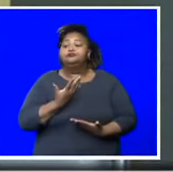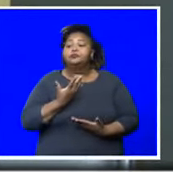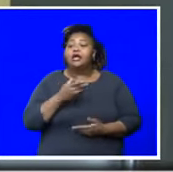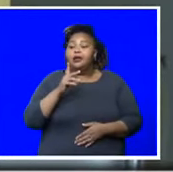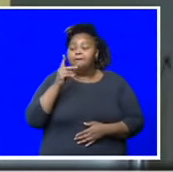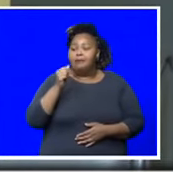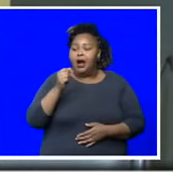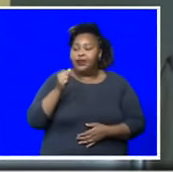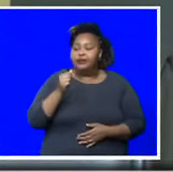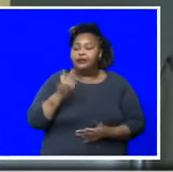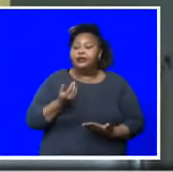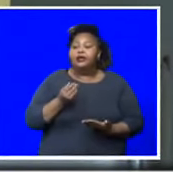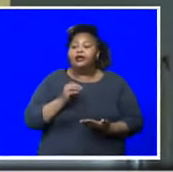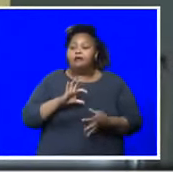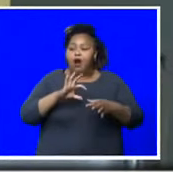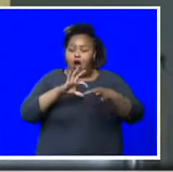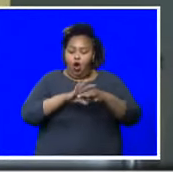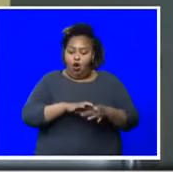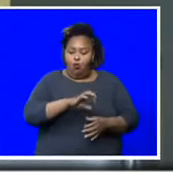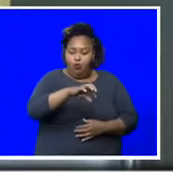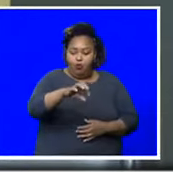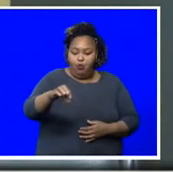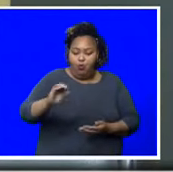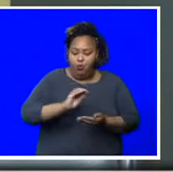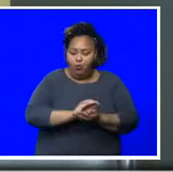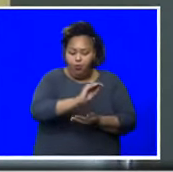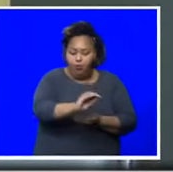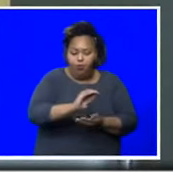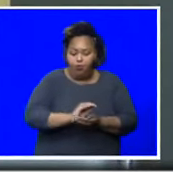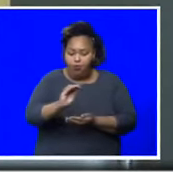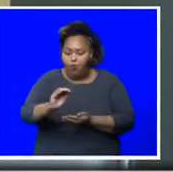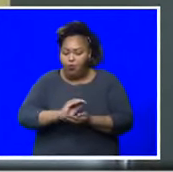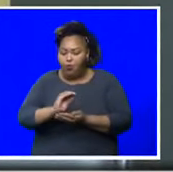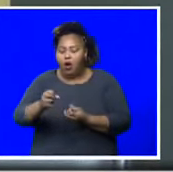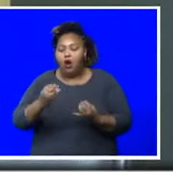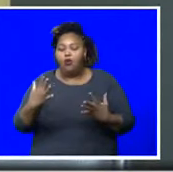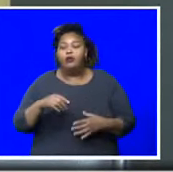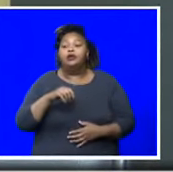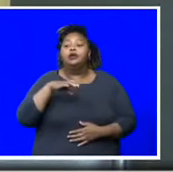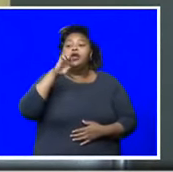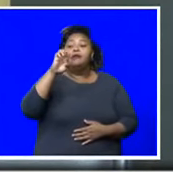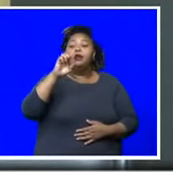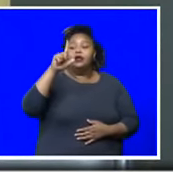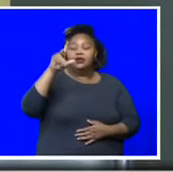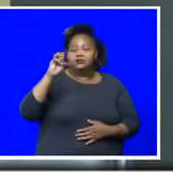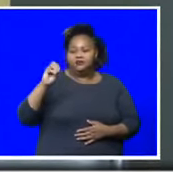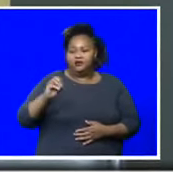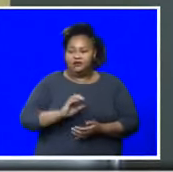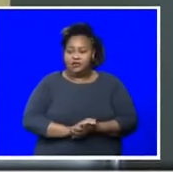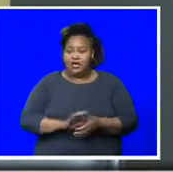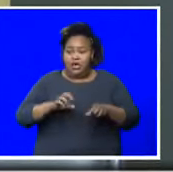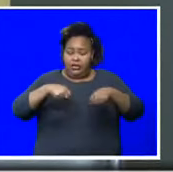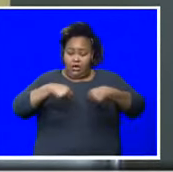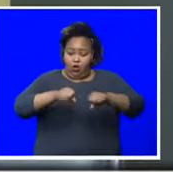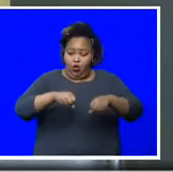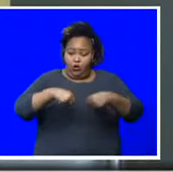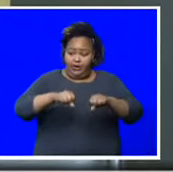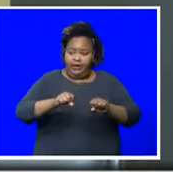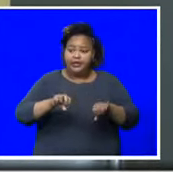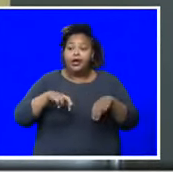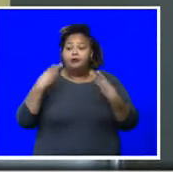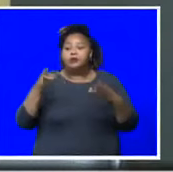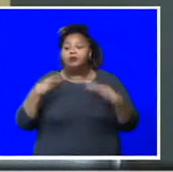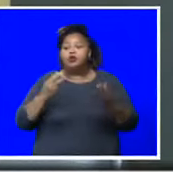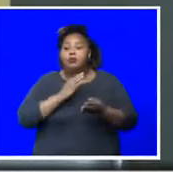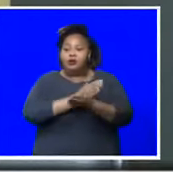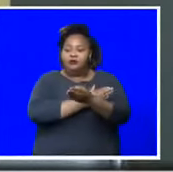household. Lapho khona ihlelo lethu litawukhavarisha cishe lokungenani enkundlenini lokukhavarisha about